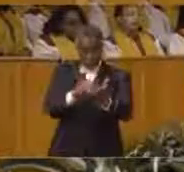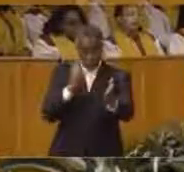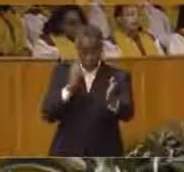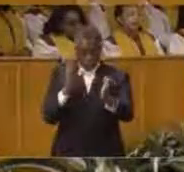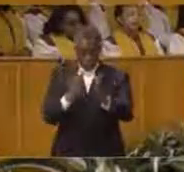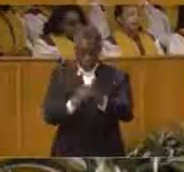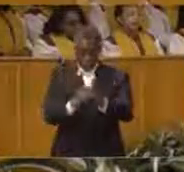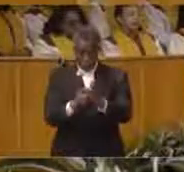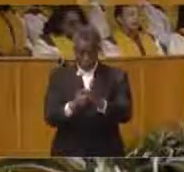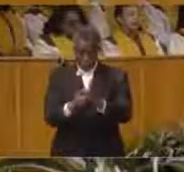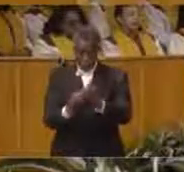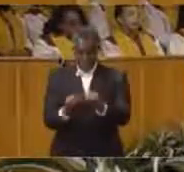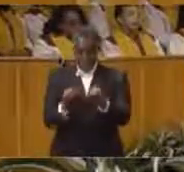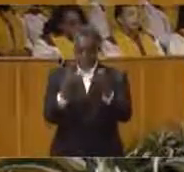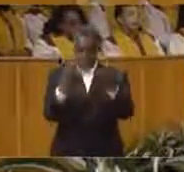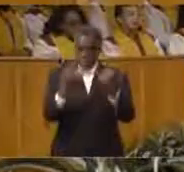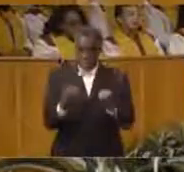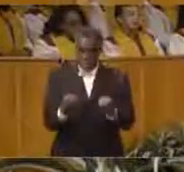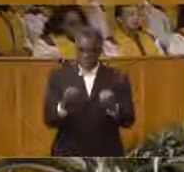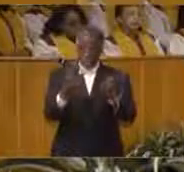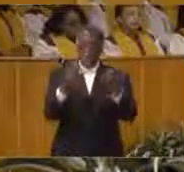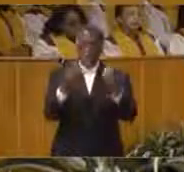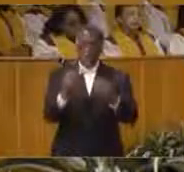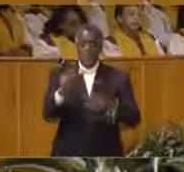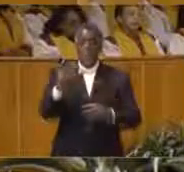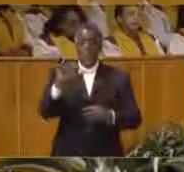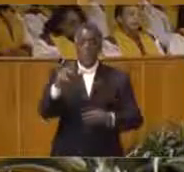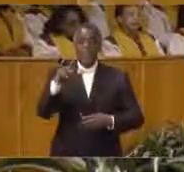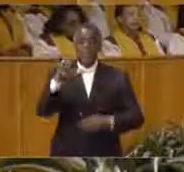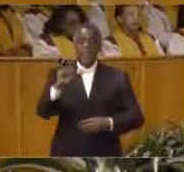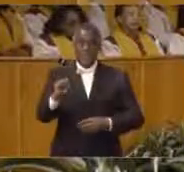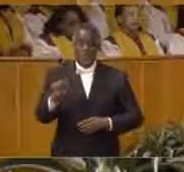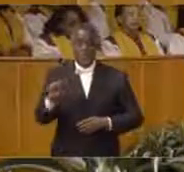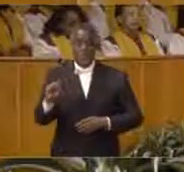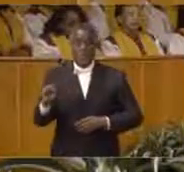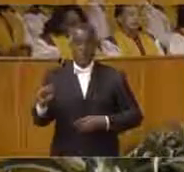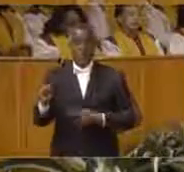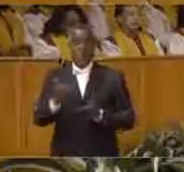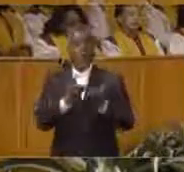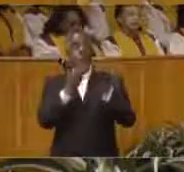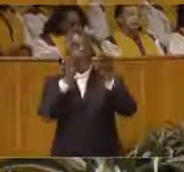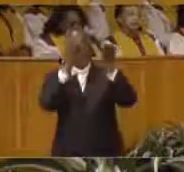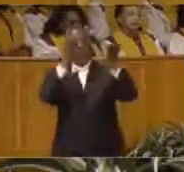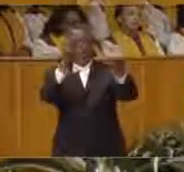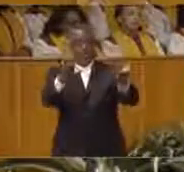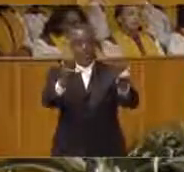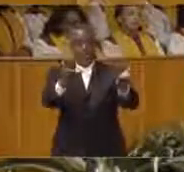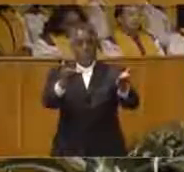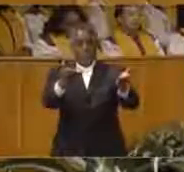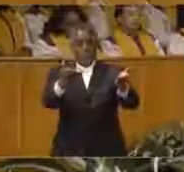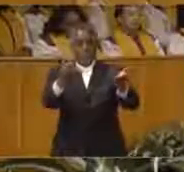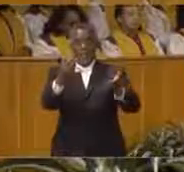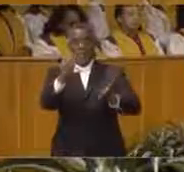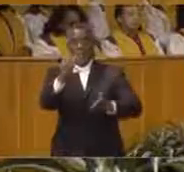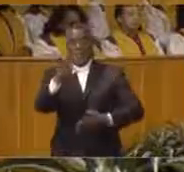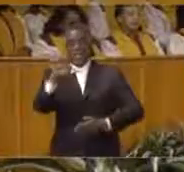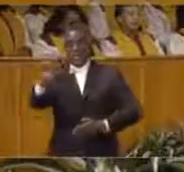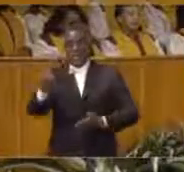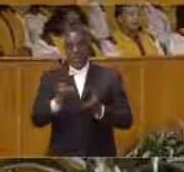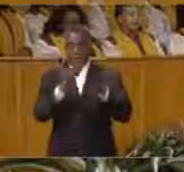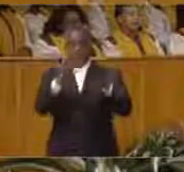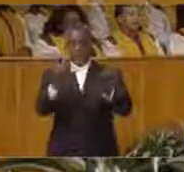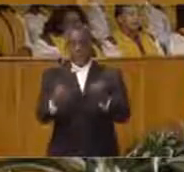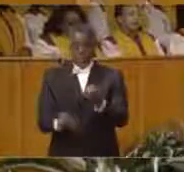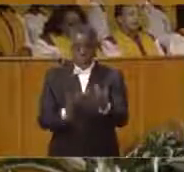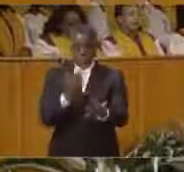find lots of different types of offerings. A heave offering,